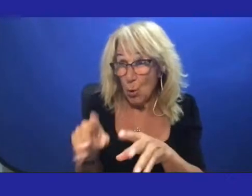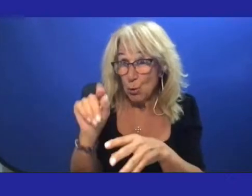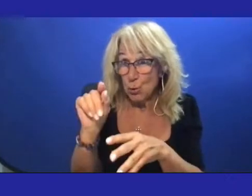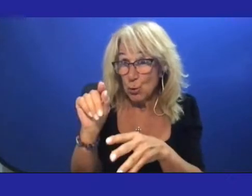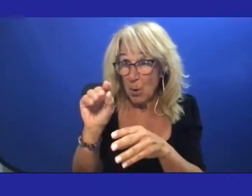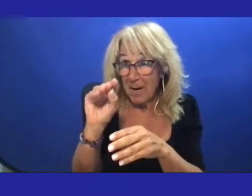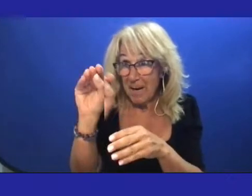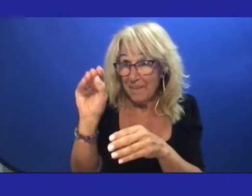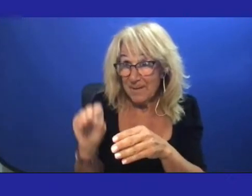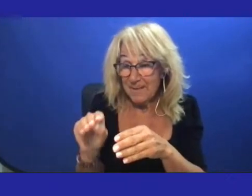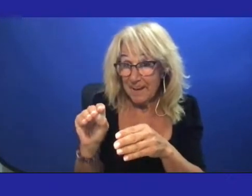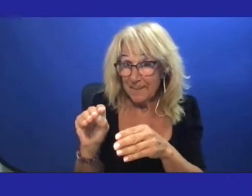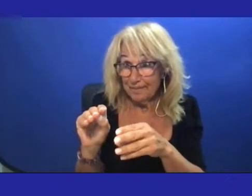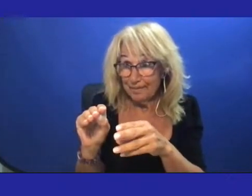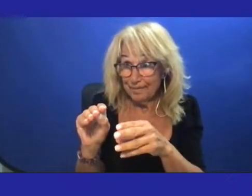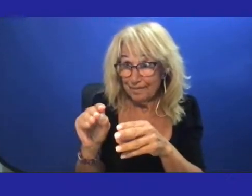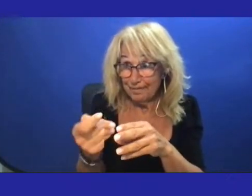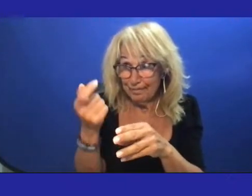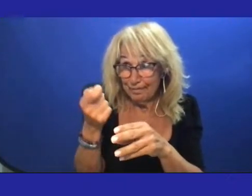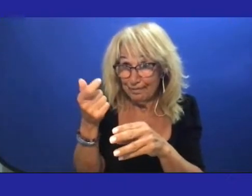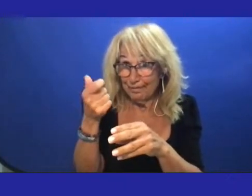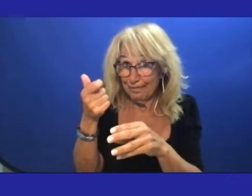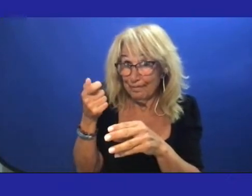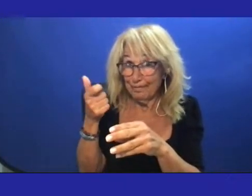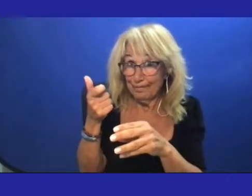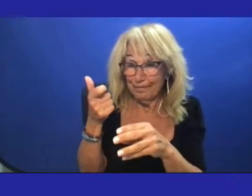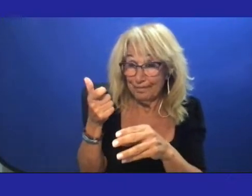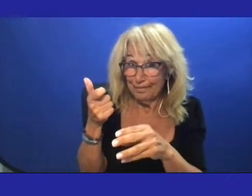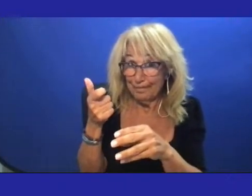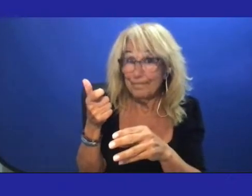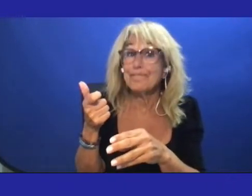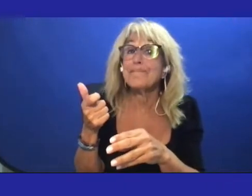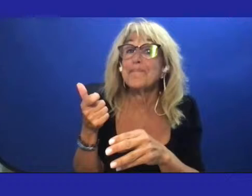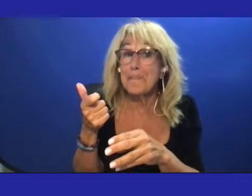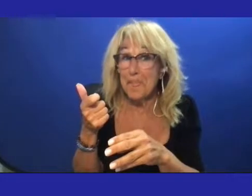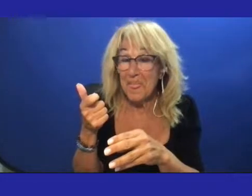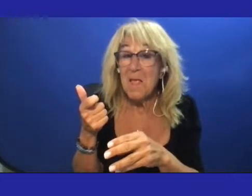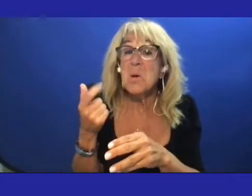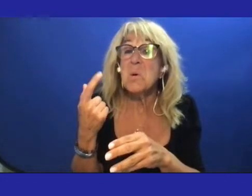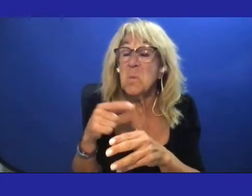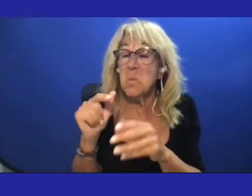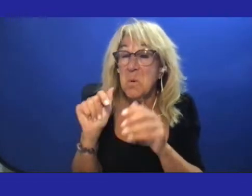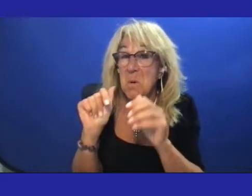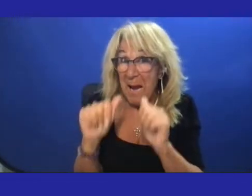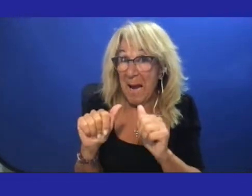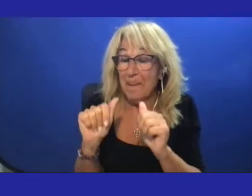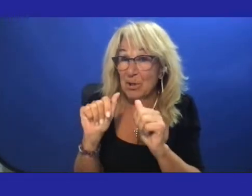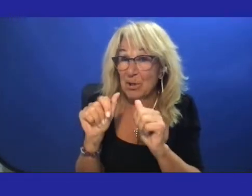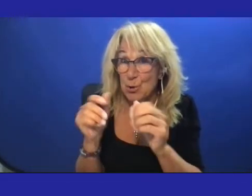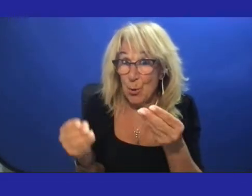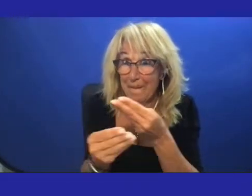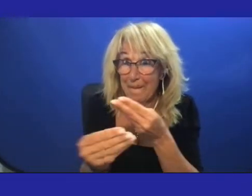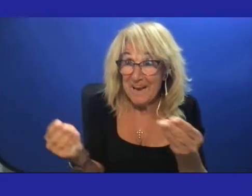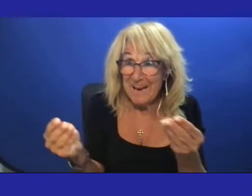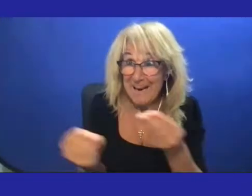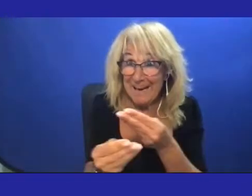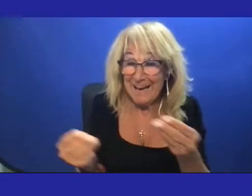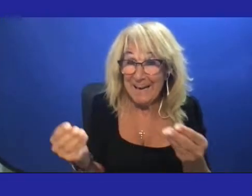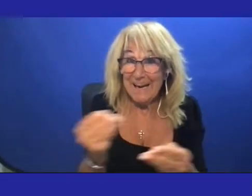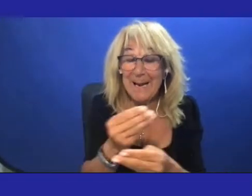the population. And we were able to mitigate the recertification and